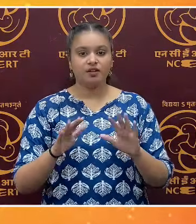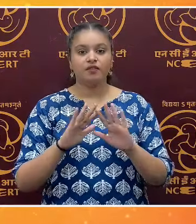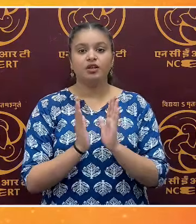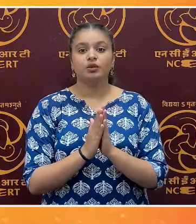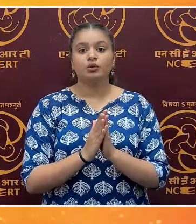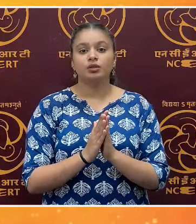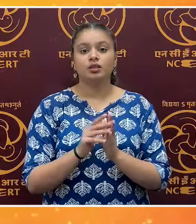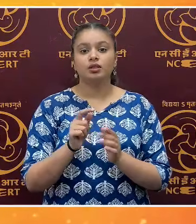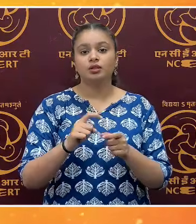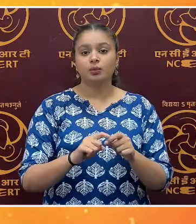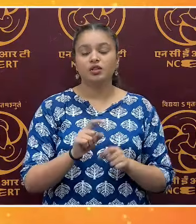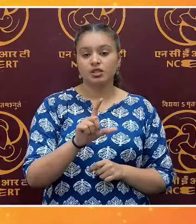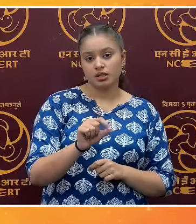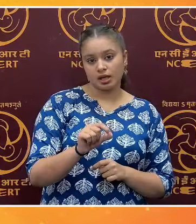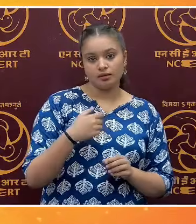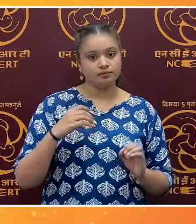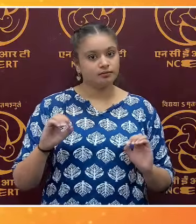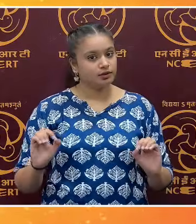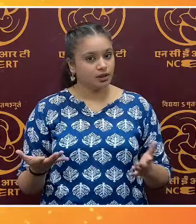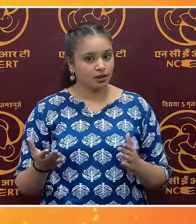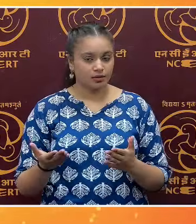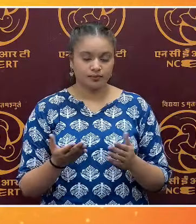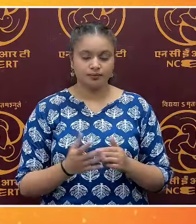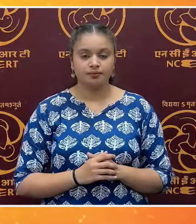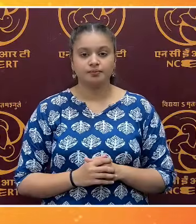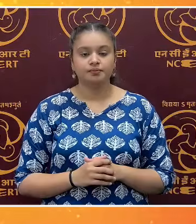questions are 10. So let's begin. Sure.